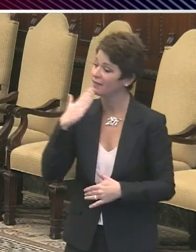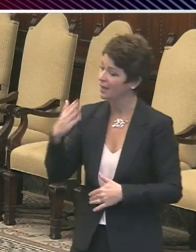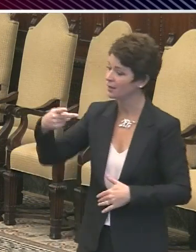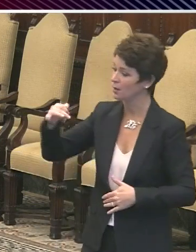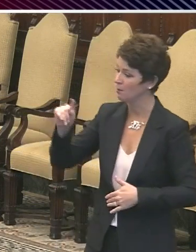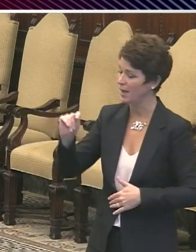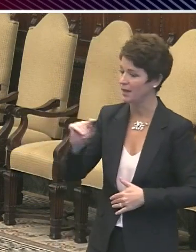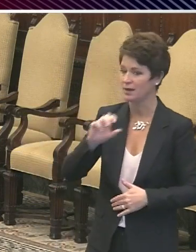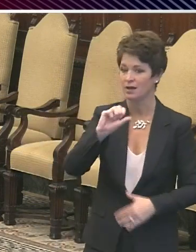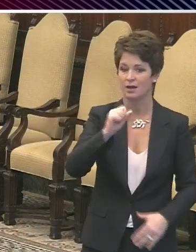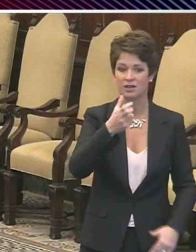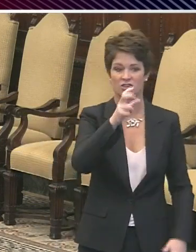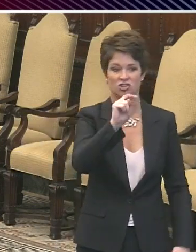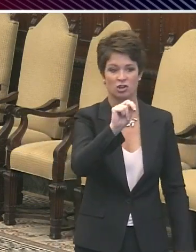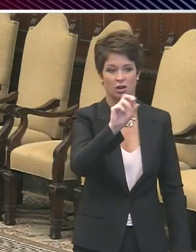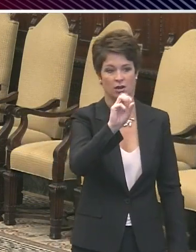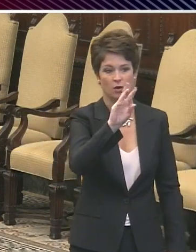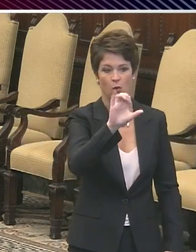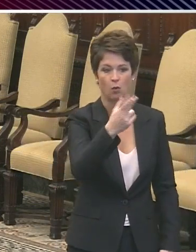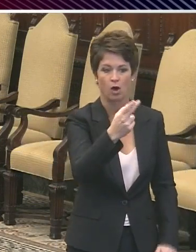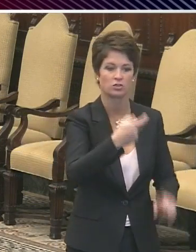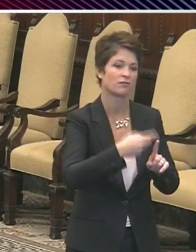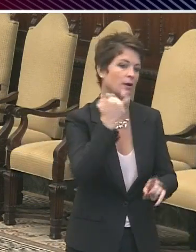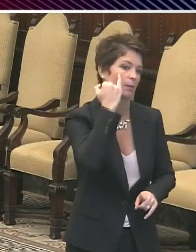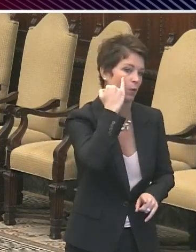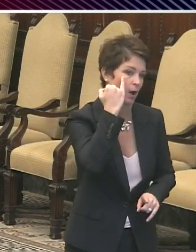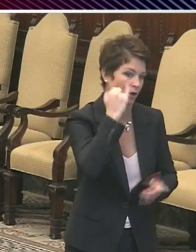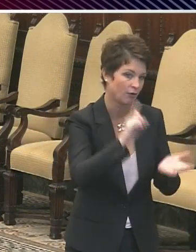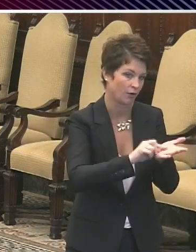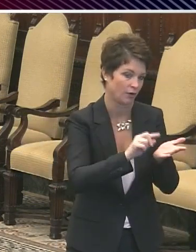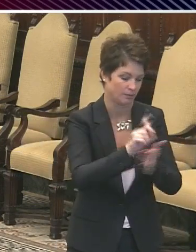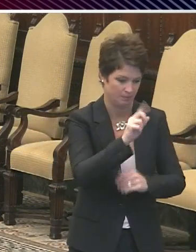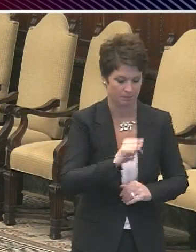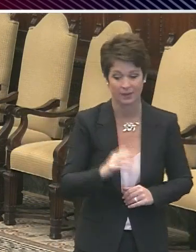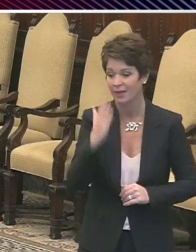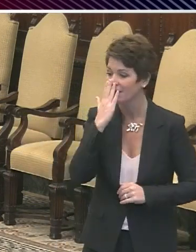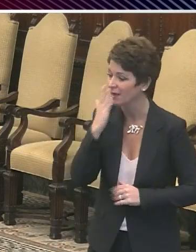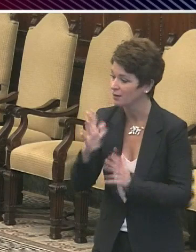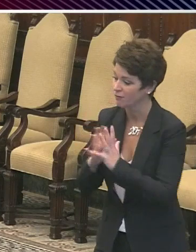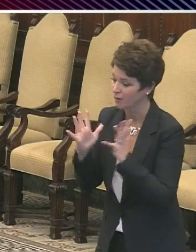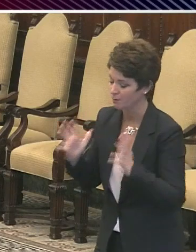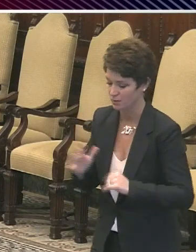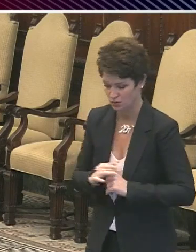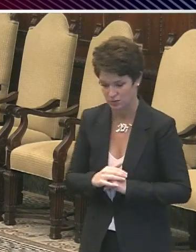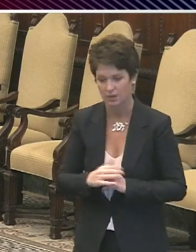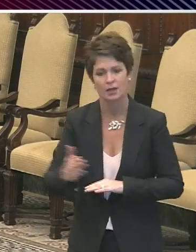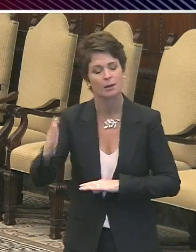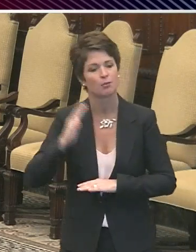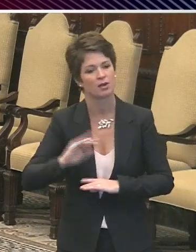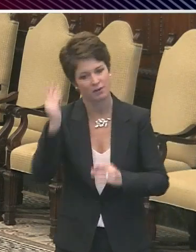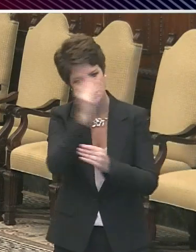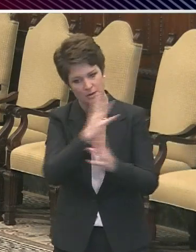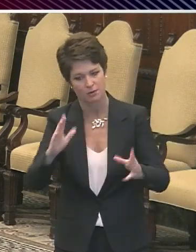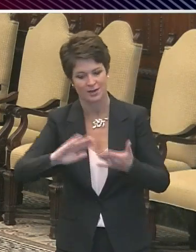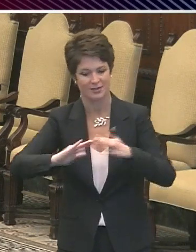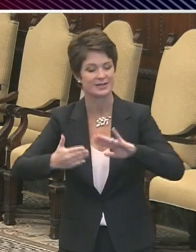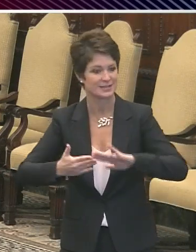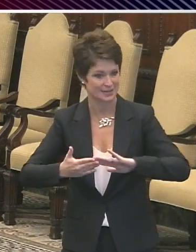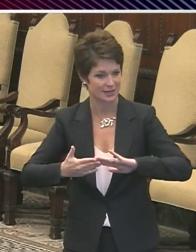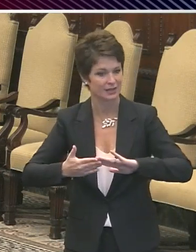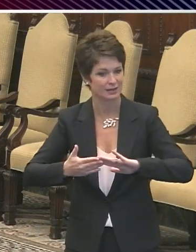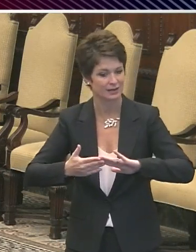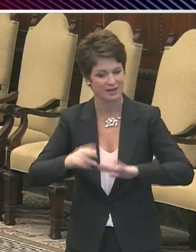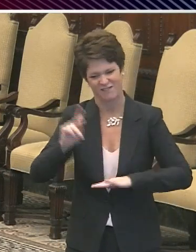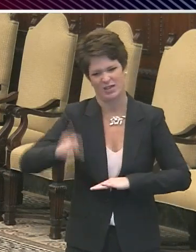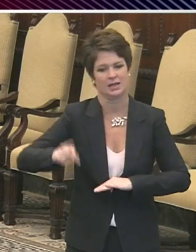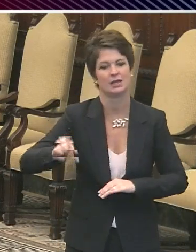Pat. Sean Walsh of the Inquirer, you're up next. Thanks very much. It was previously reported that